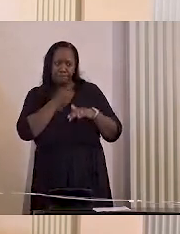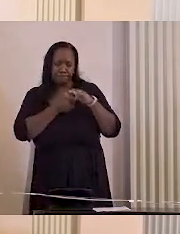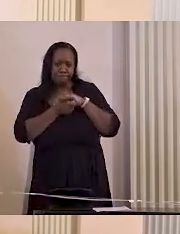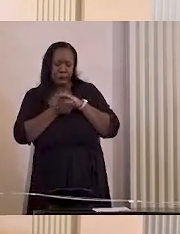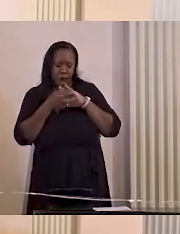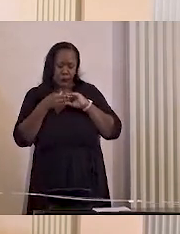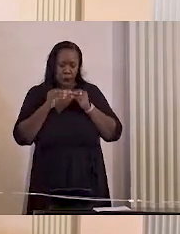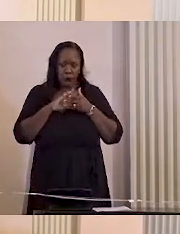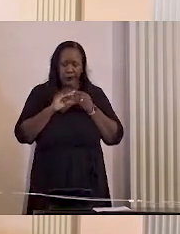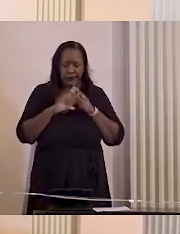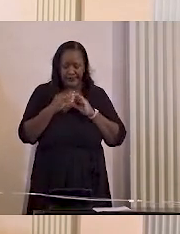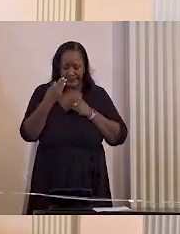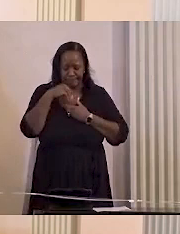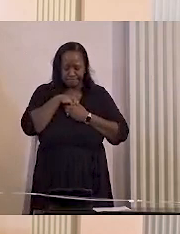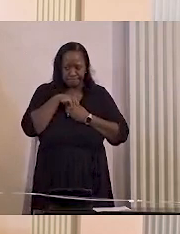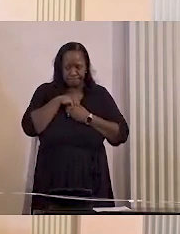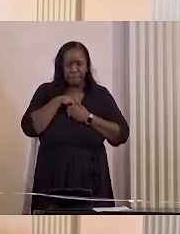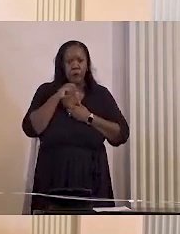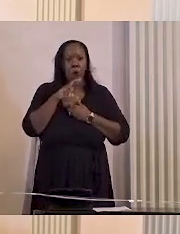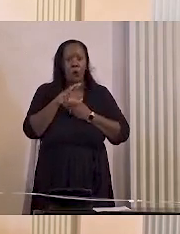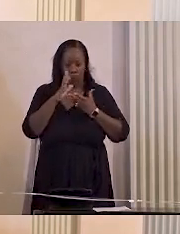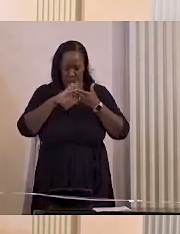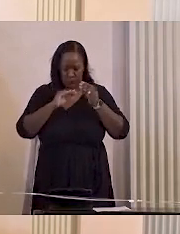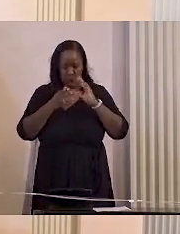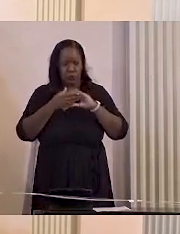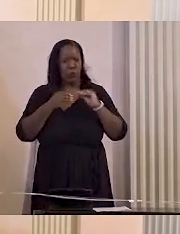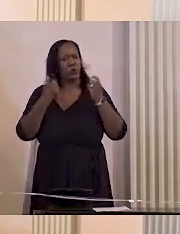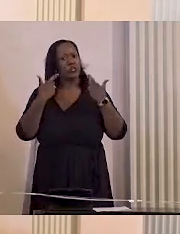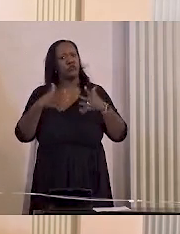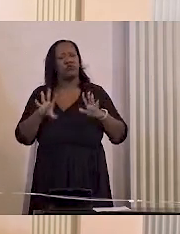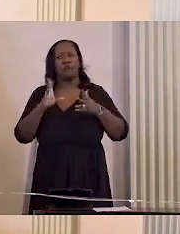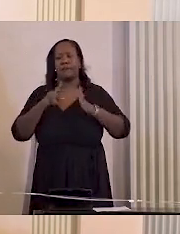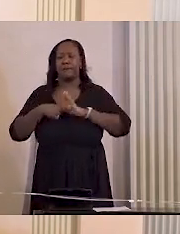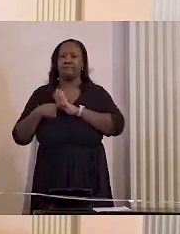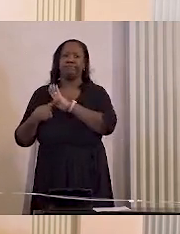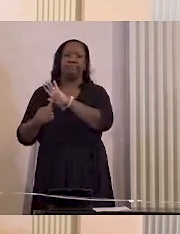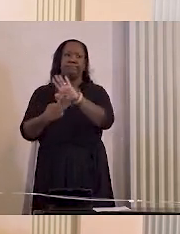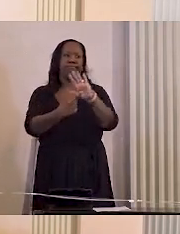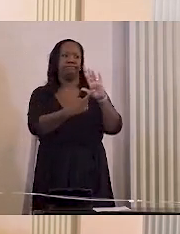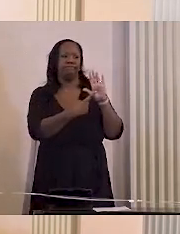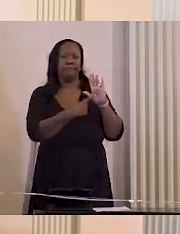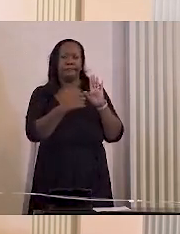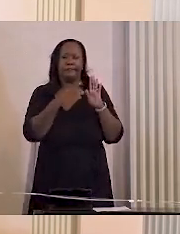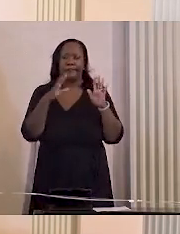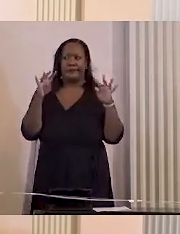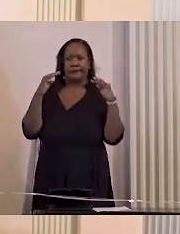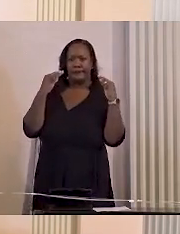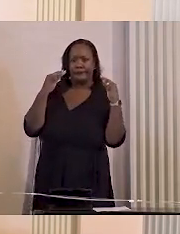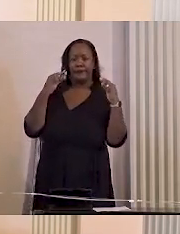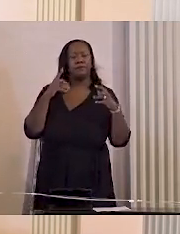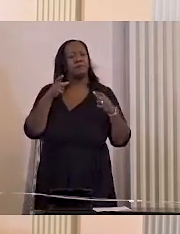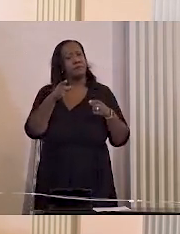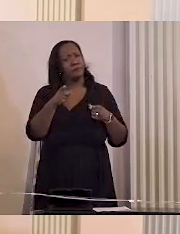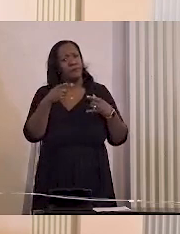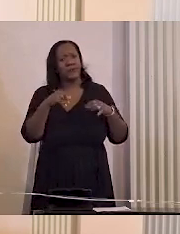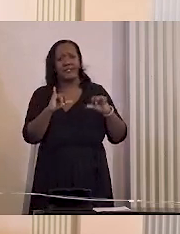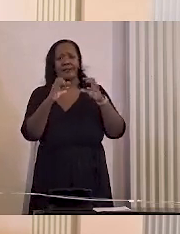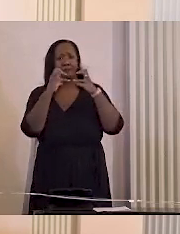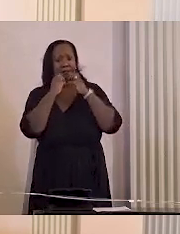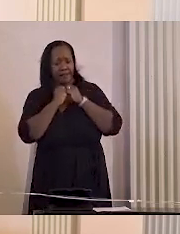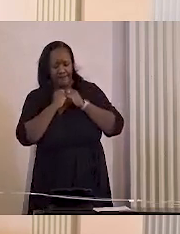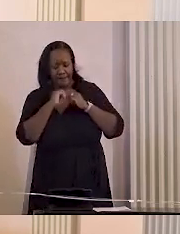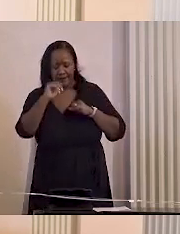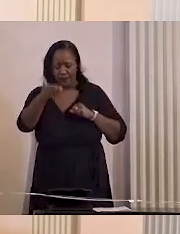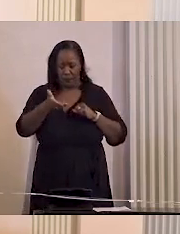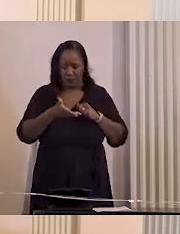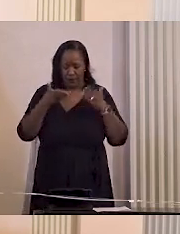deep inside or stories that have been forced beyond the edges of comfort, you are beloved and you are